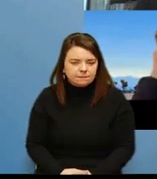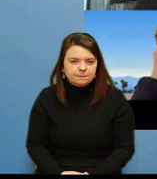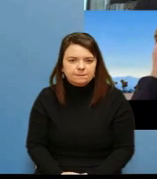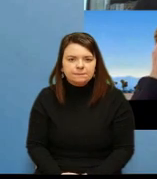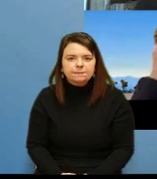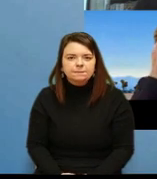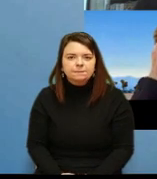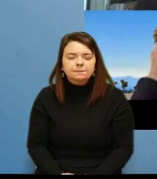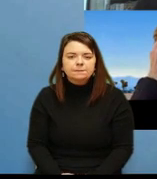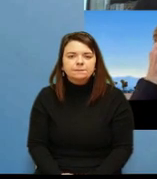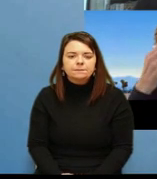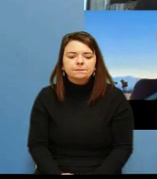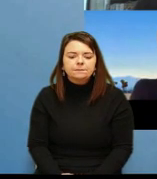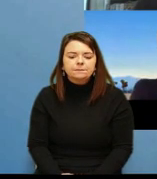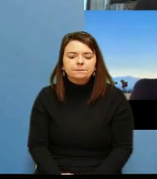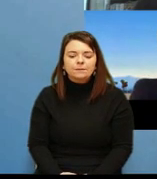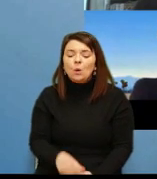So really well done. Thank you.